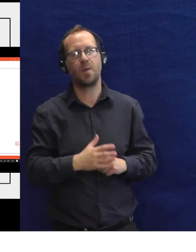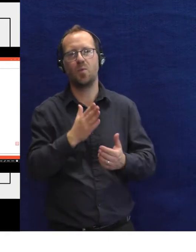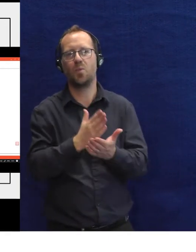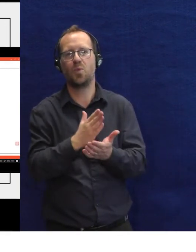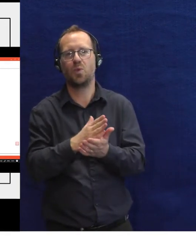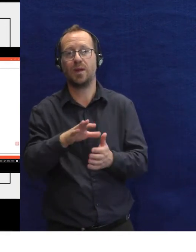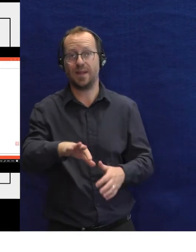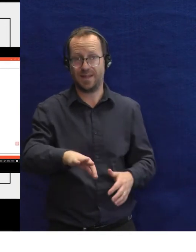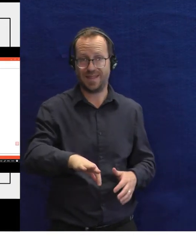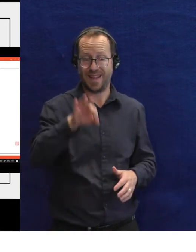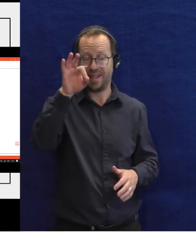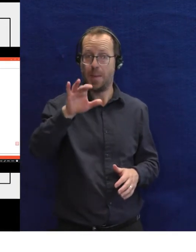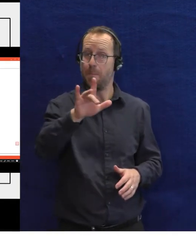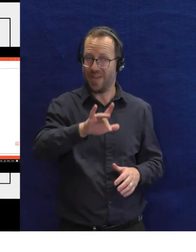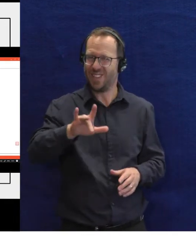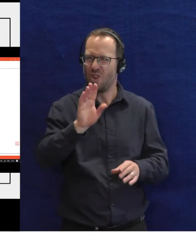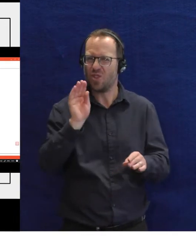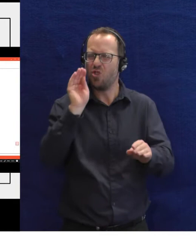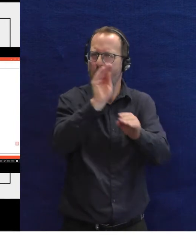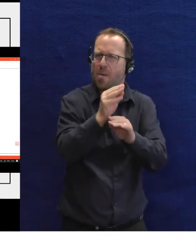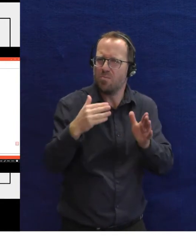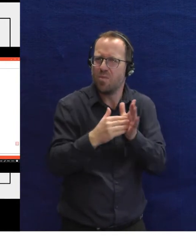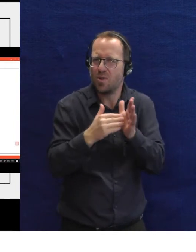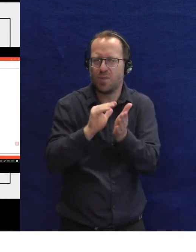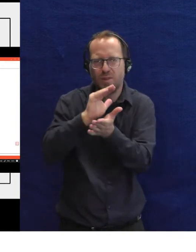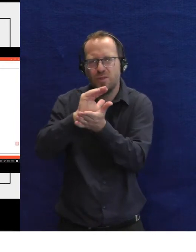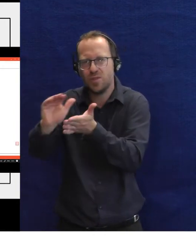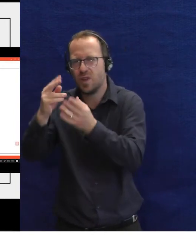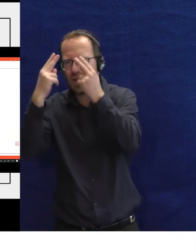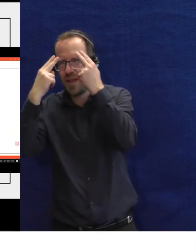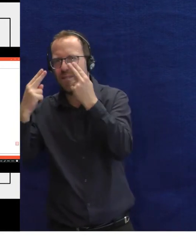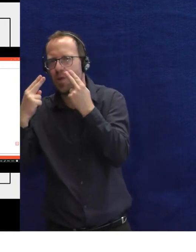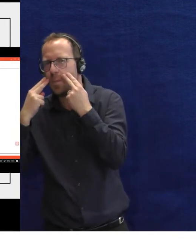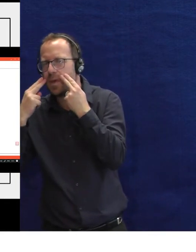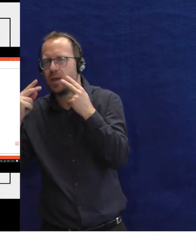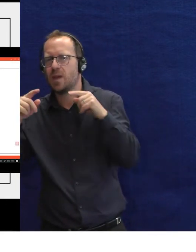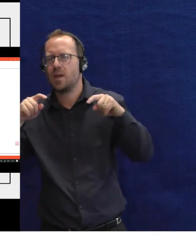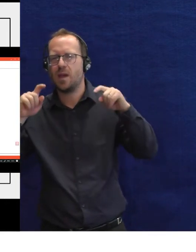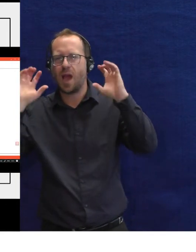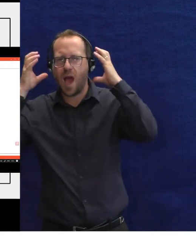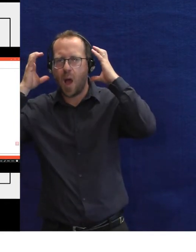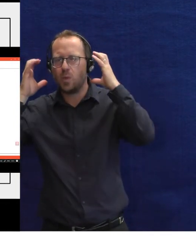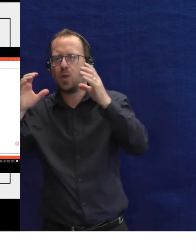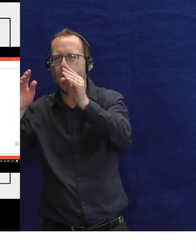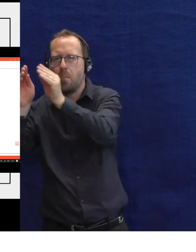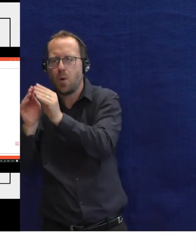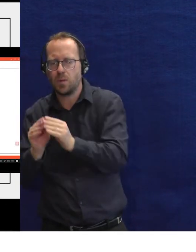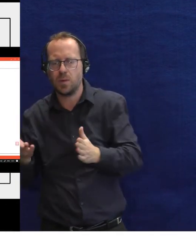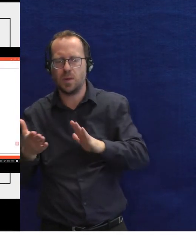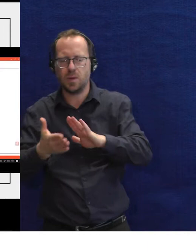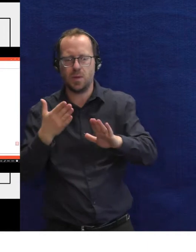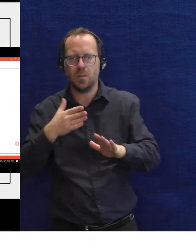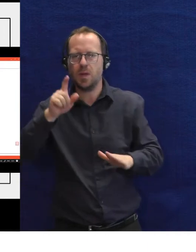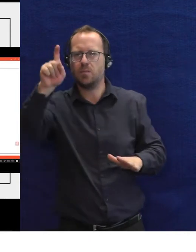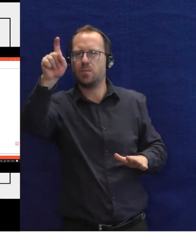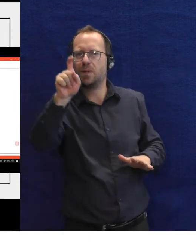And once you discover the position where you want to add a description, you just move the timeline back to this position, either by